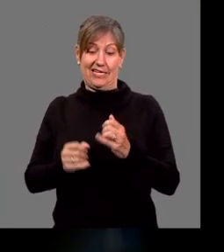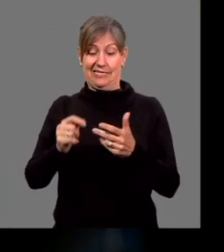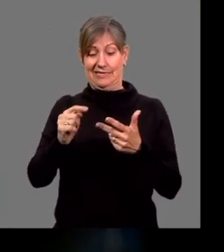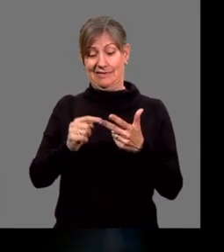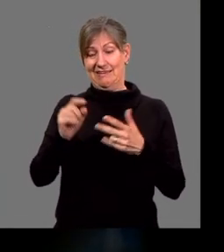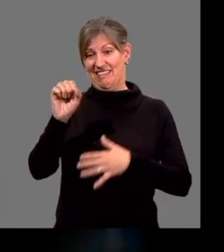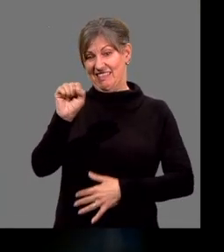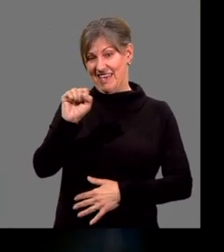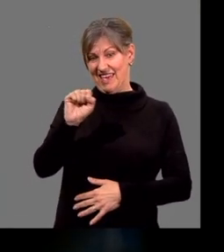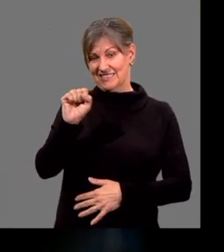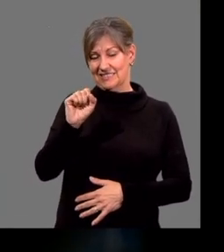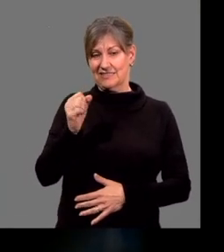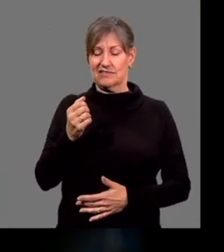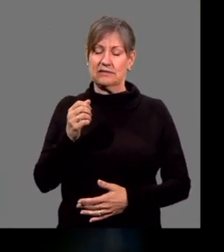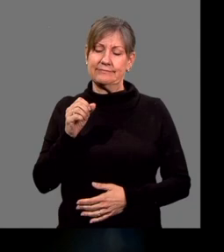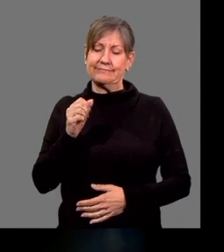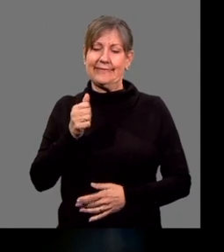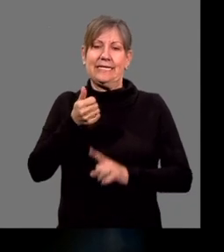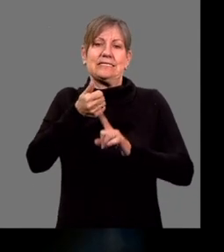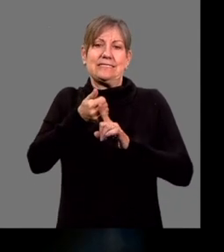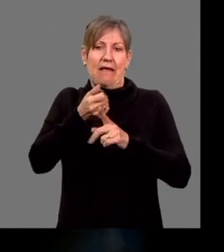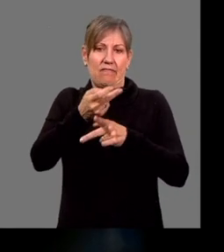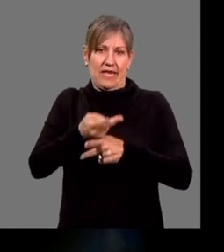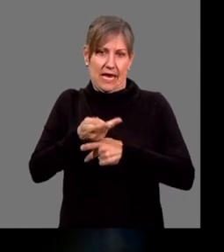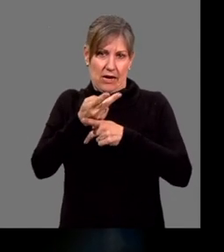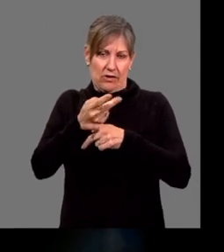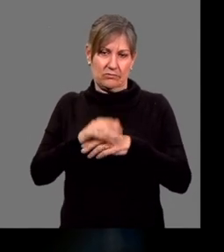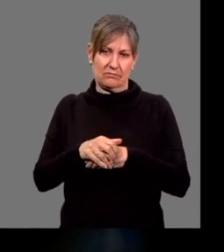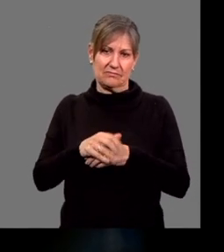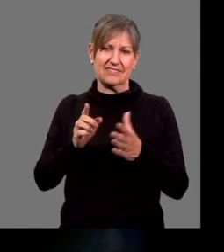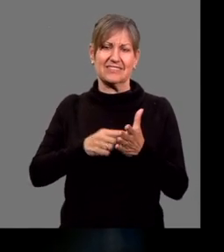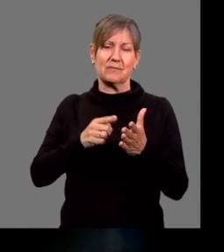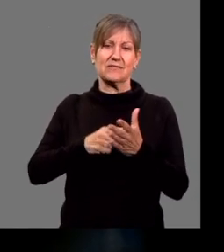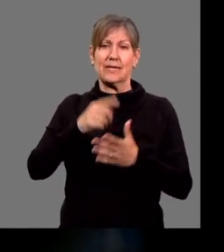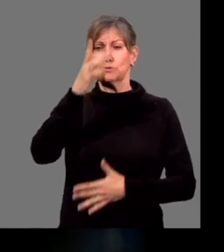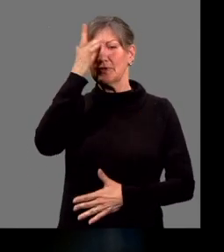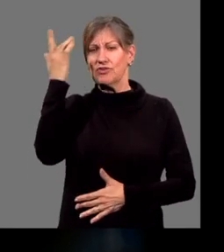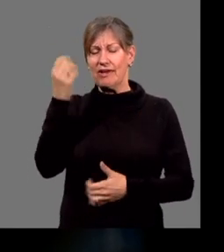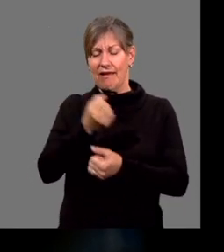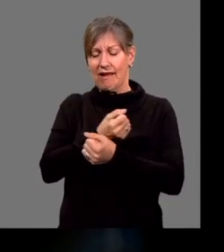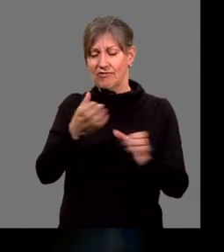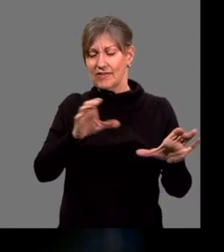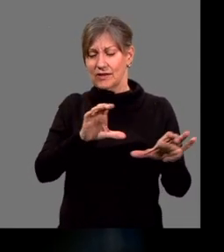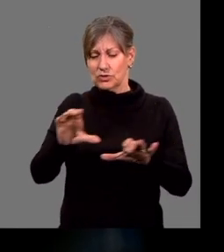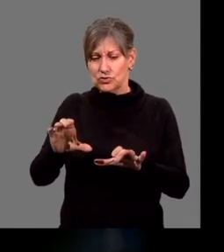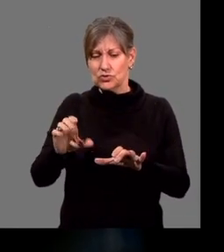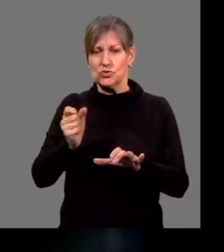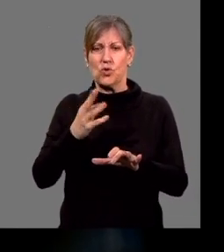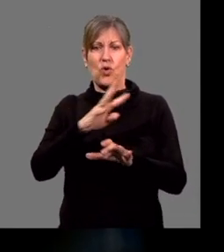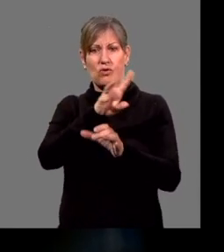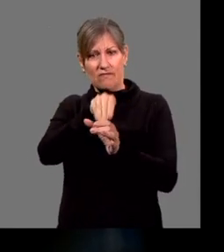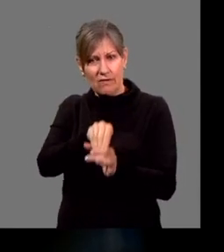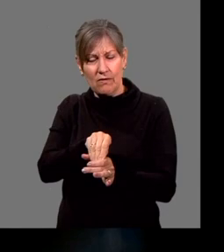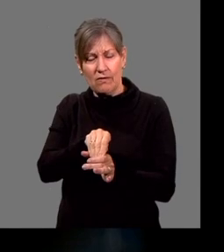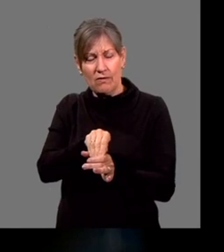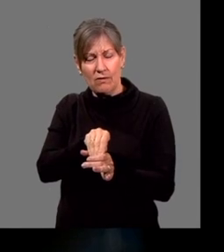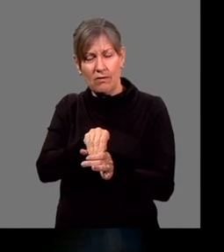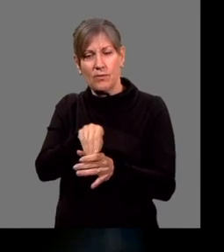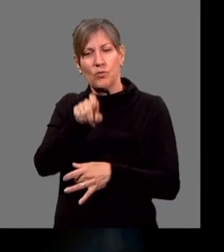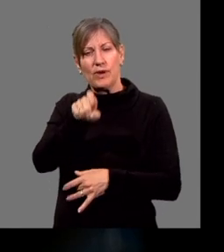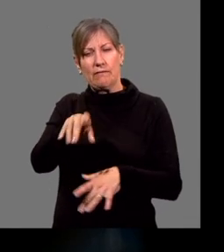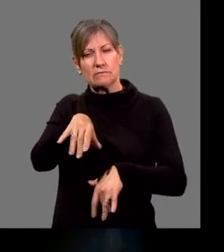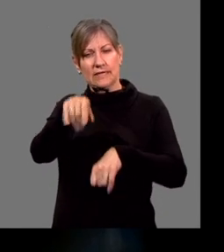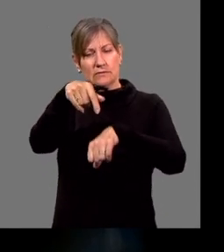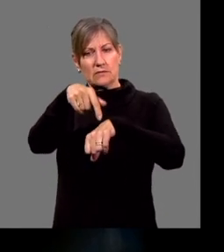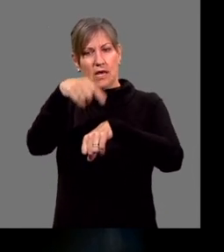that S is nothing more than self-care. Sometimes we forget that in all that we do or in all that we are involved with,